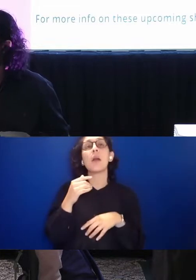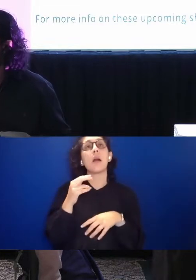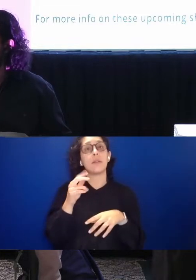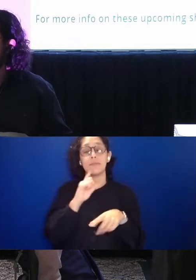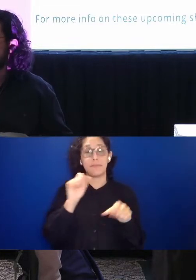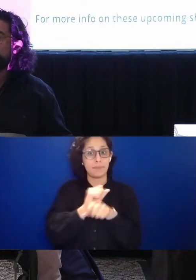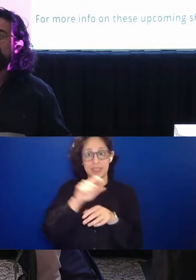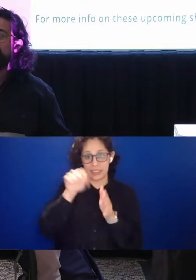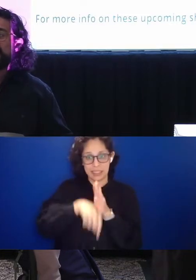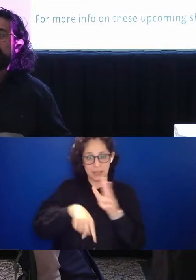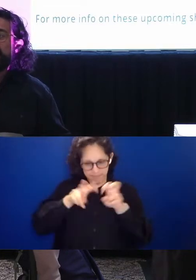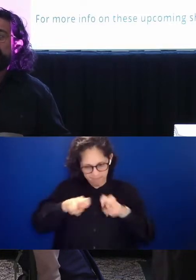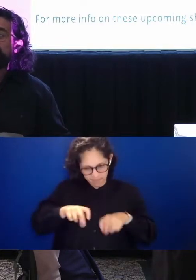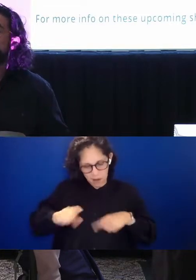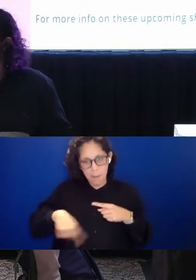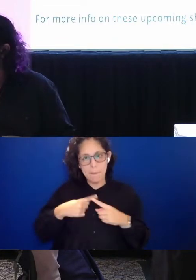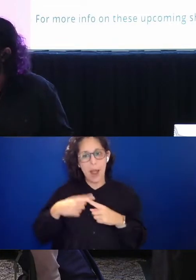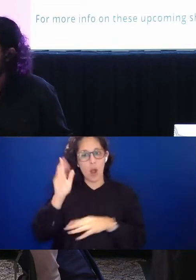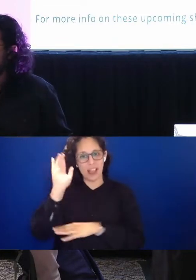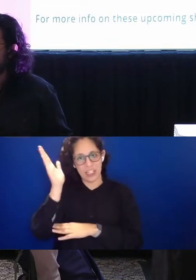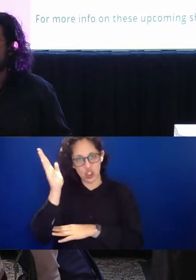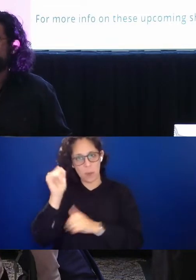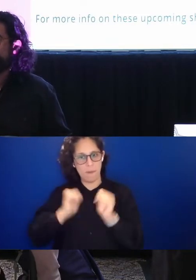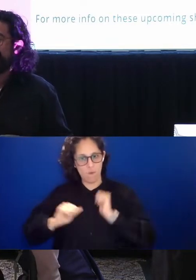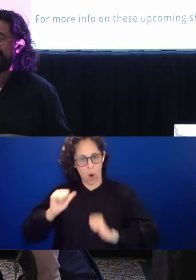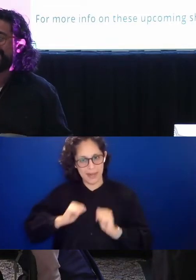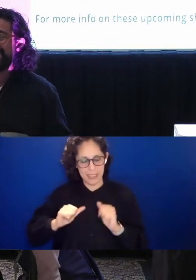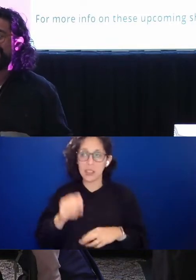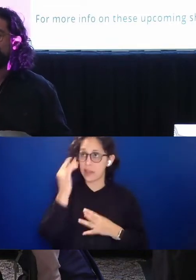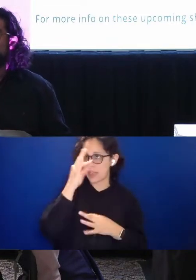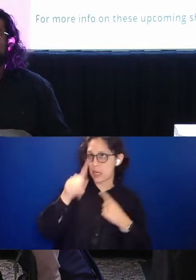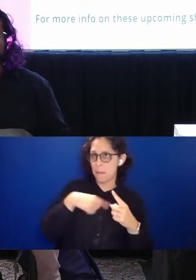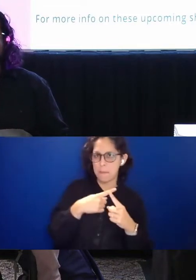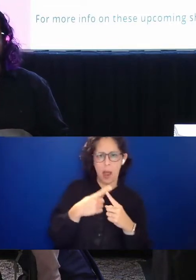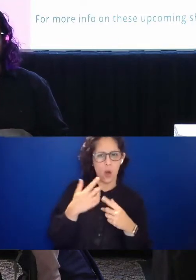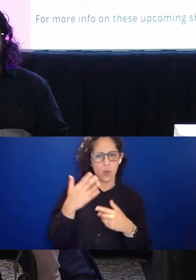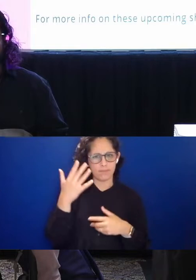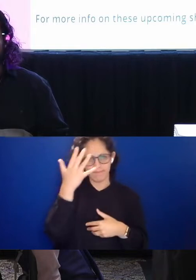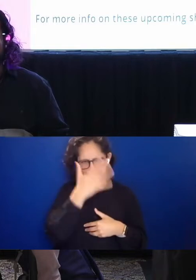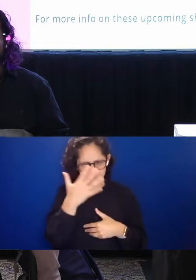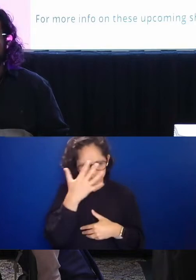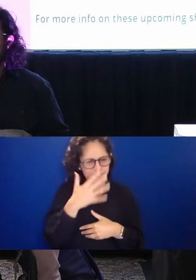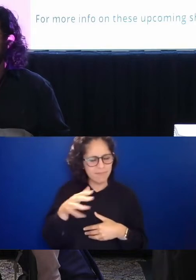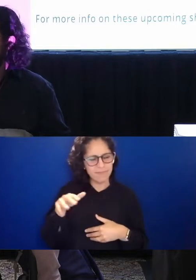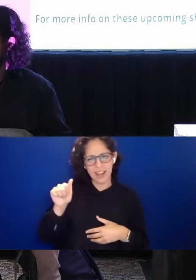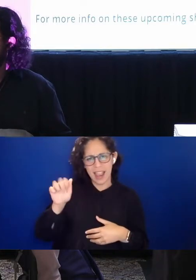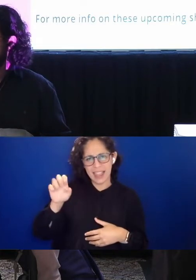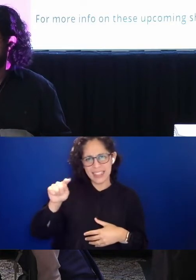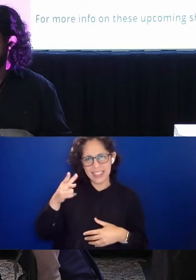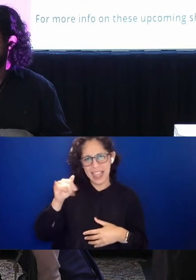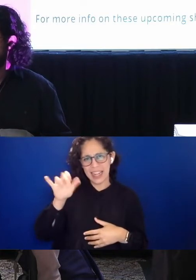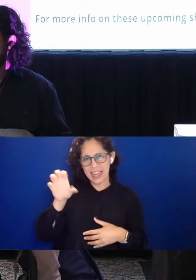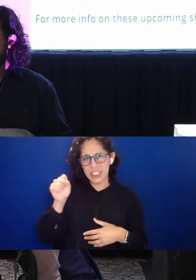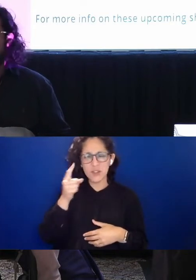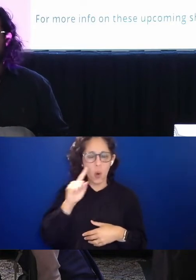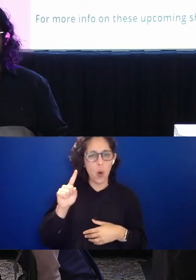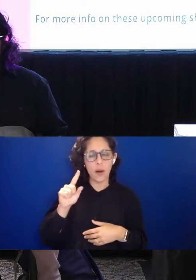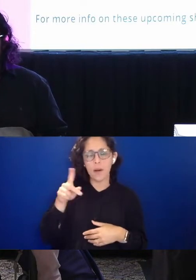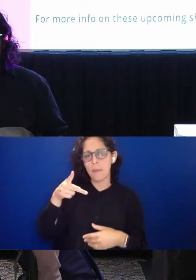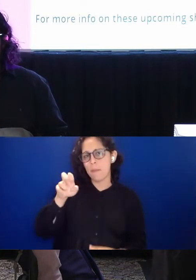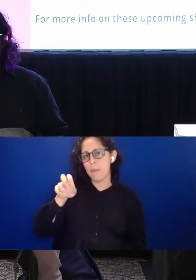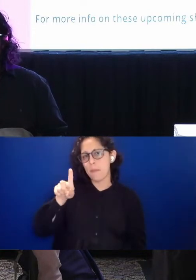lecture performance and thinking about the aesthetics of pedagogy, and in the classroom is where I feel the most alive.